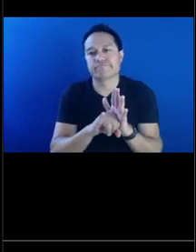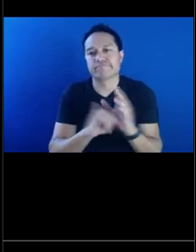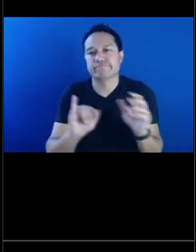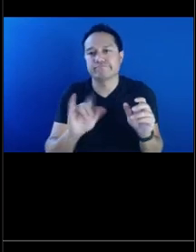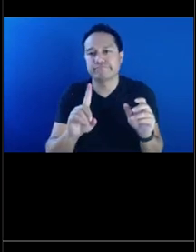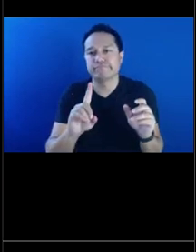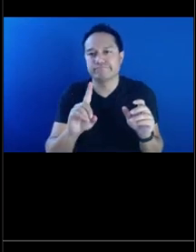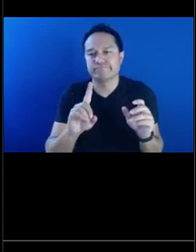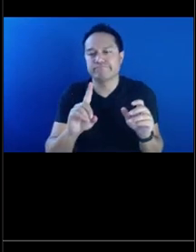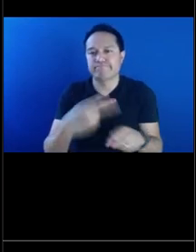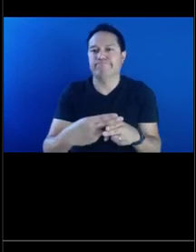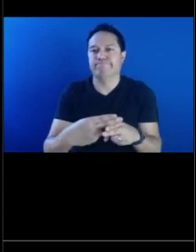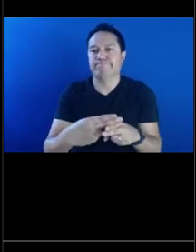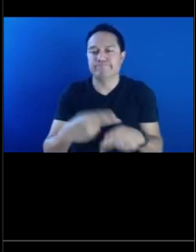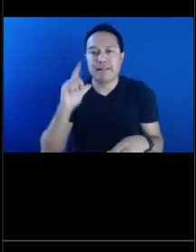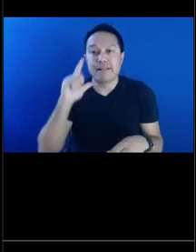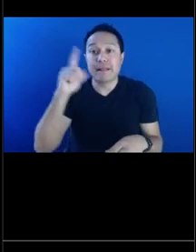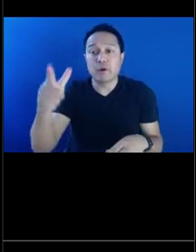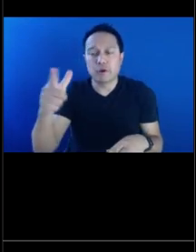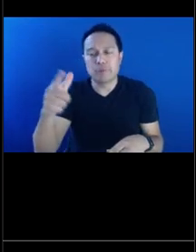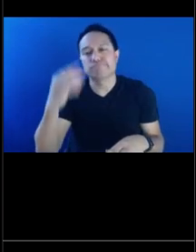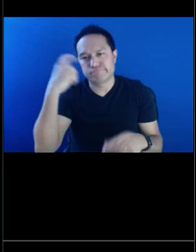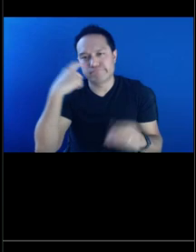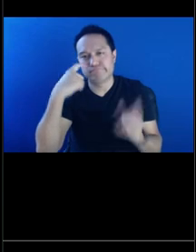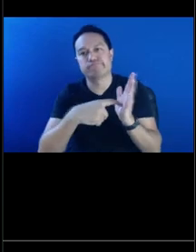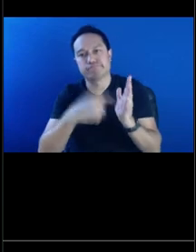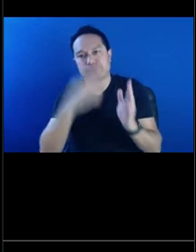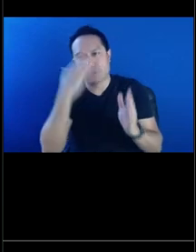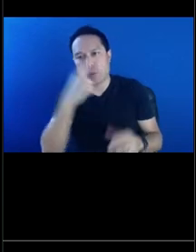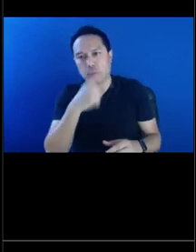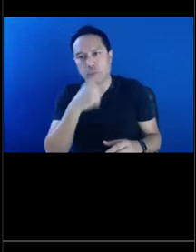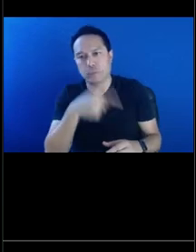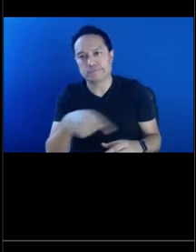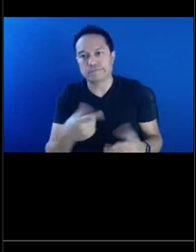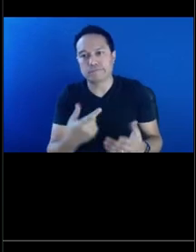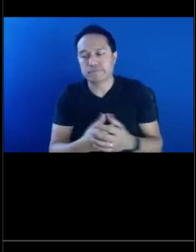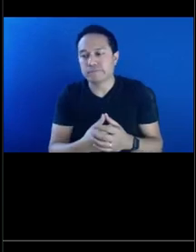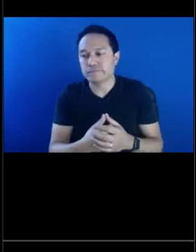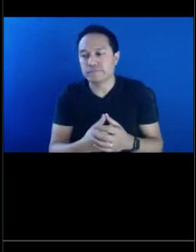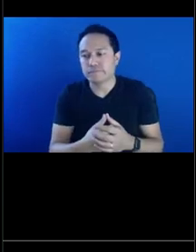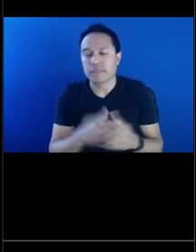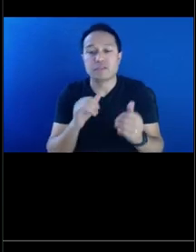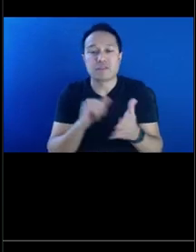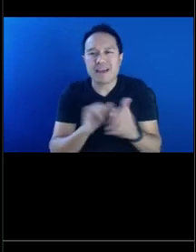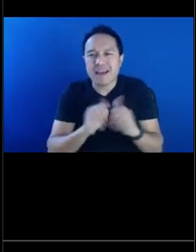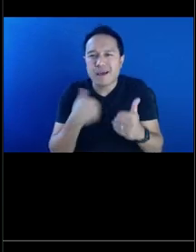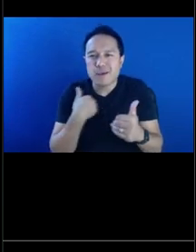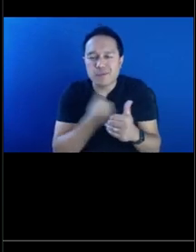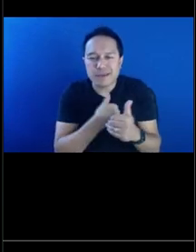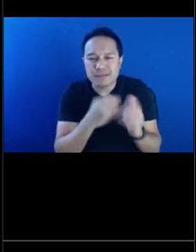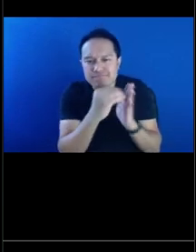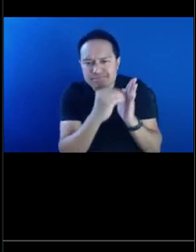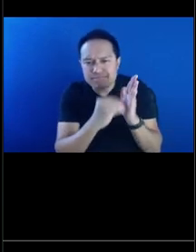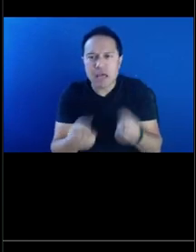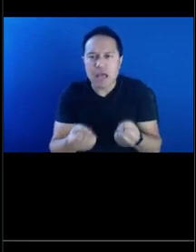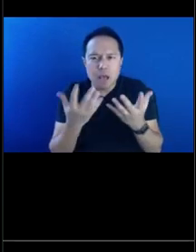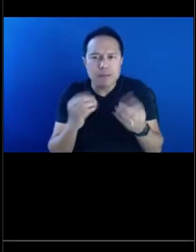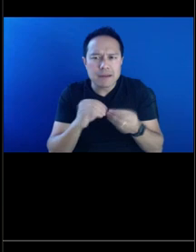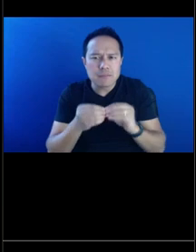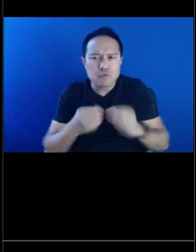recognize that animal when we see it again. And that's part of what we use to track how the animals are surviving, how many animals are in